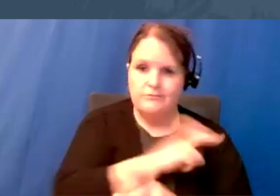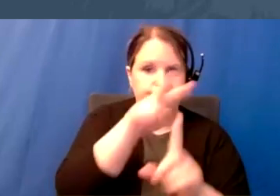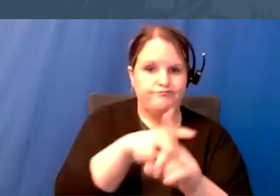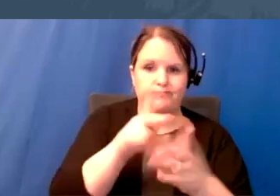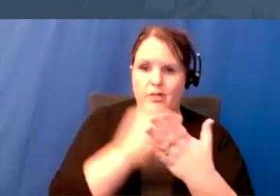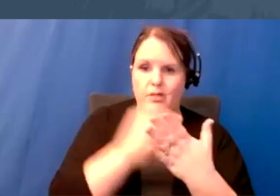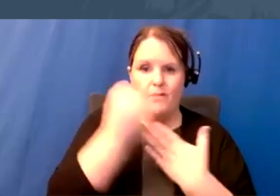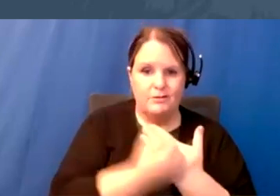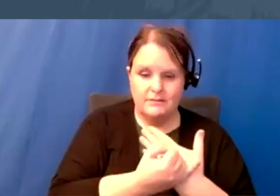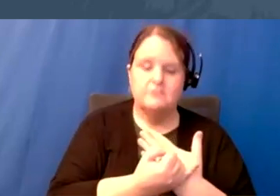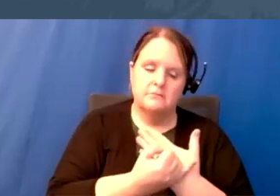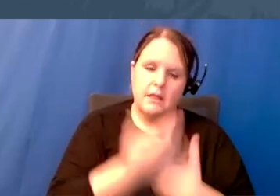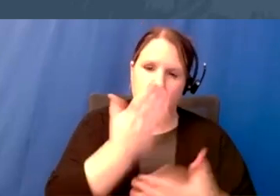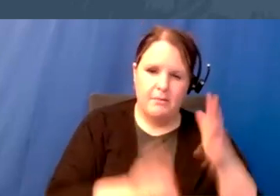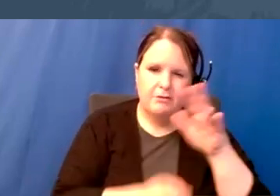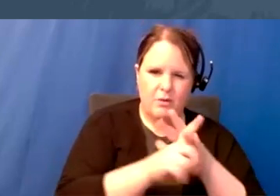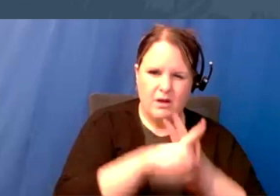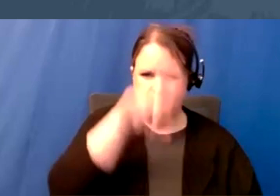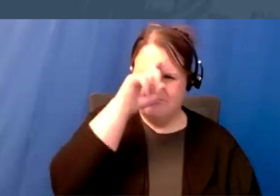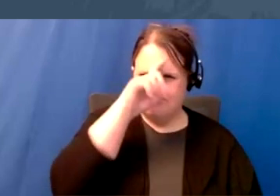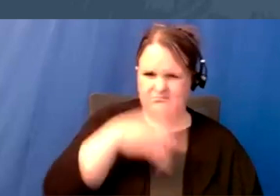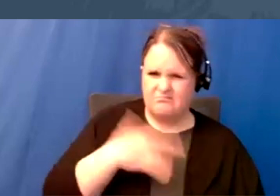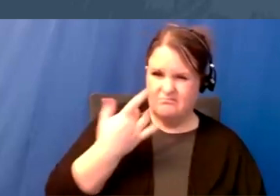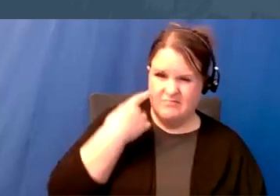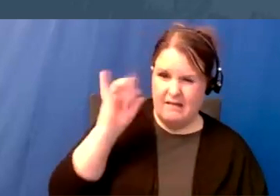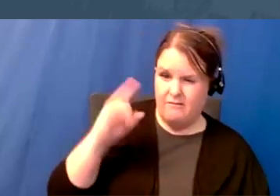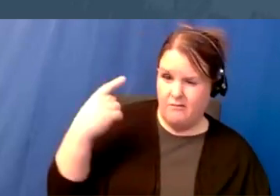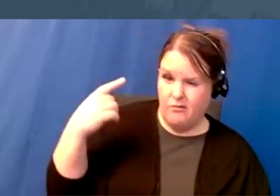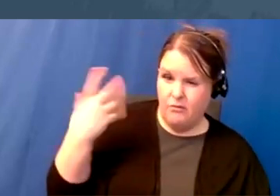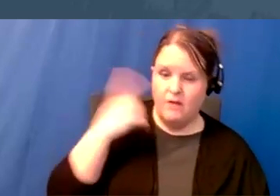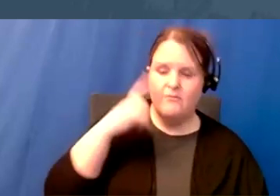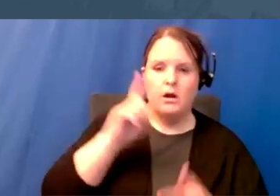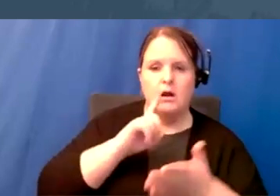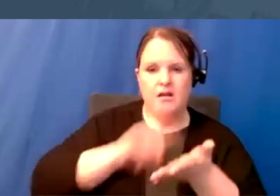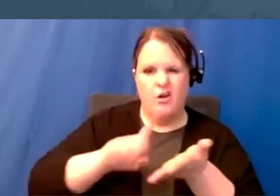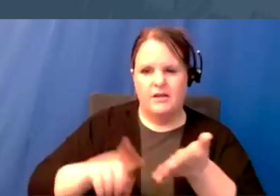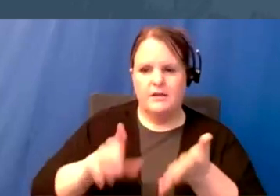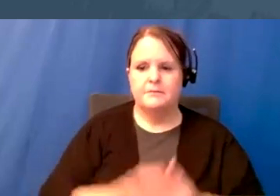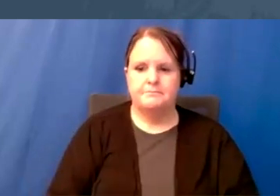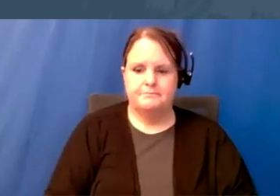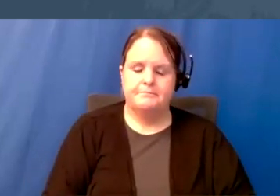at all, that might show up as a question cost in a single audit.